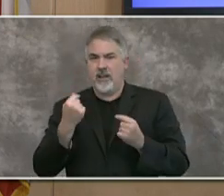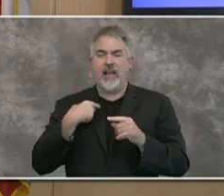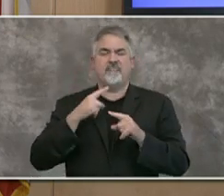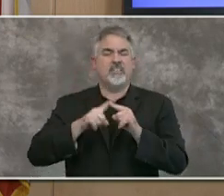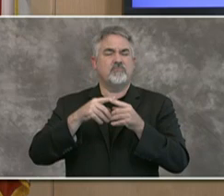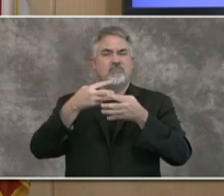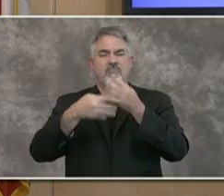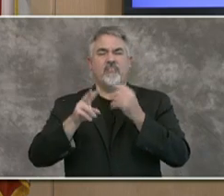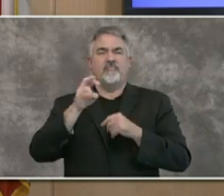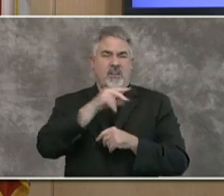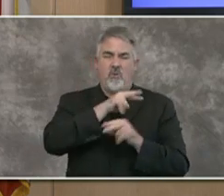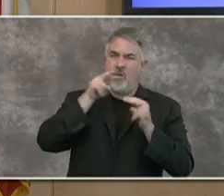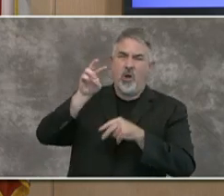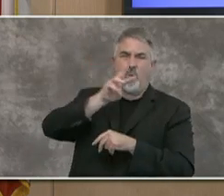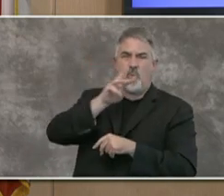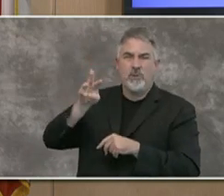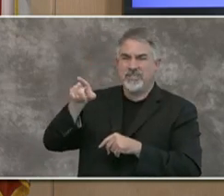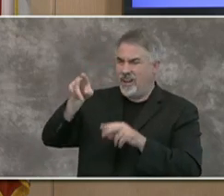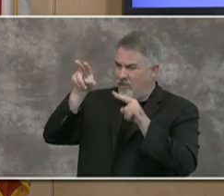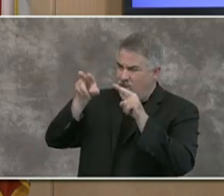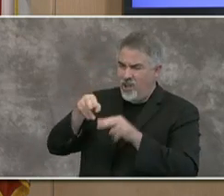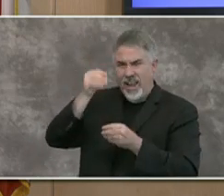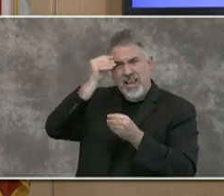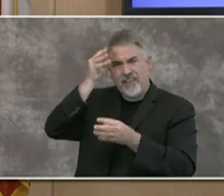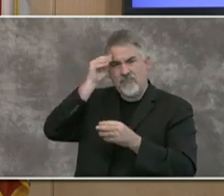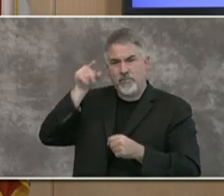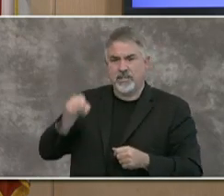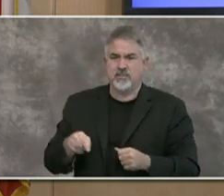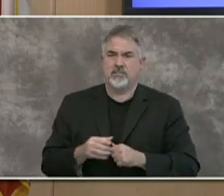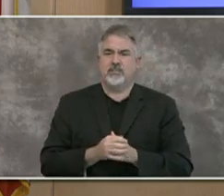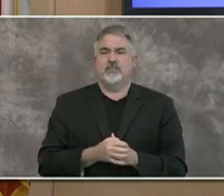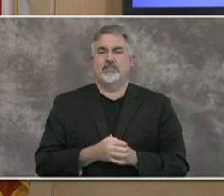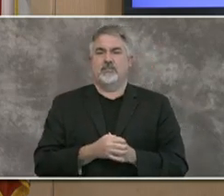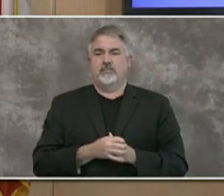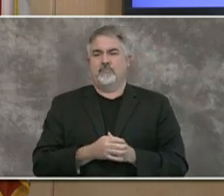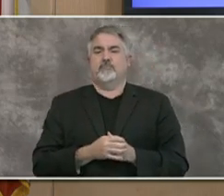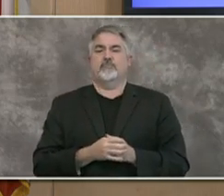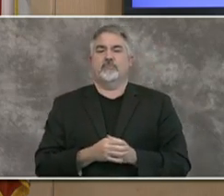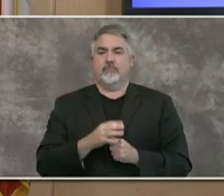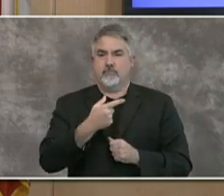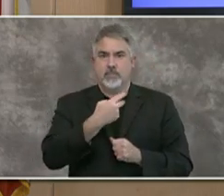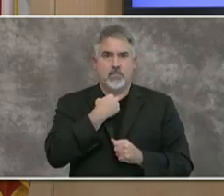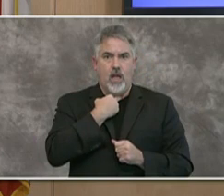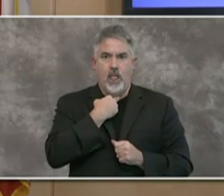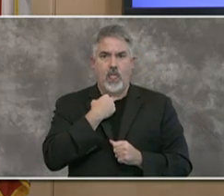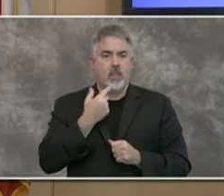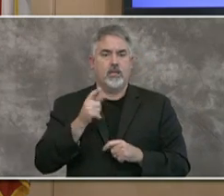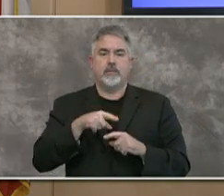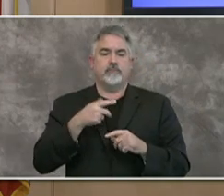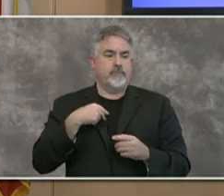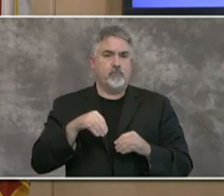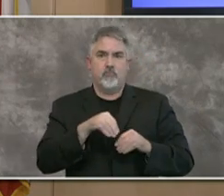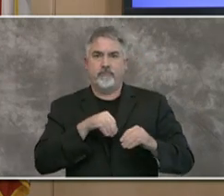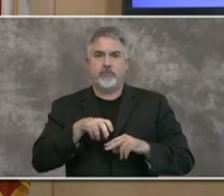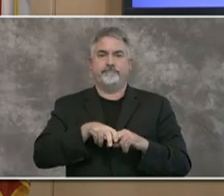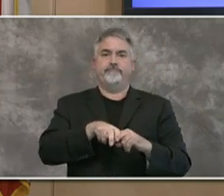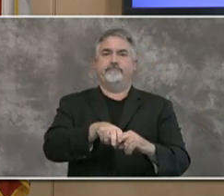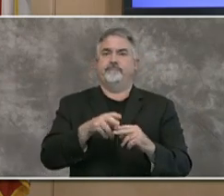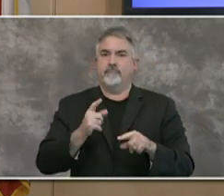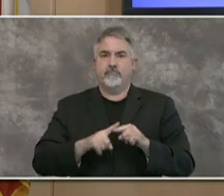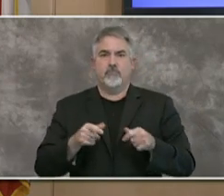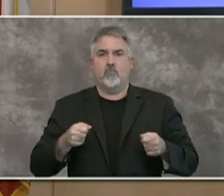adults that you can do at home even if you have limited mobility. That page also has